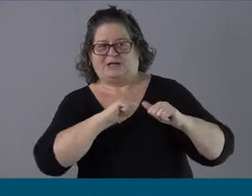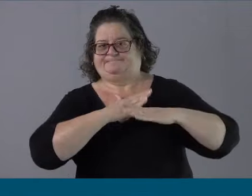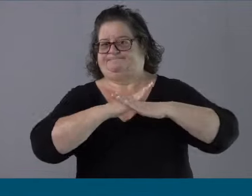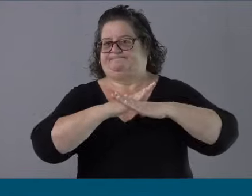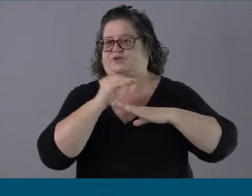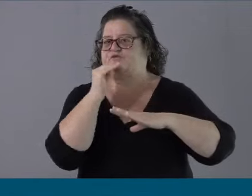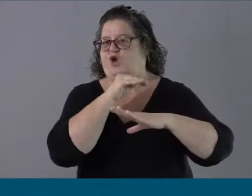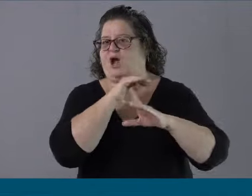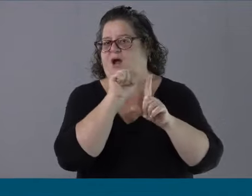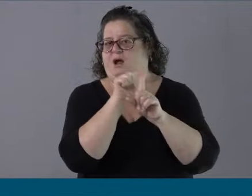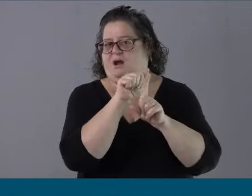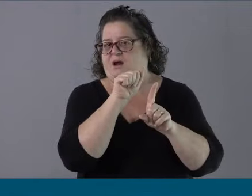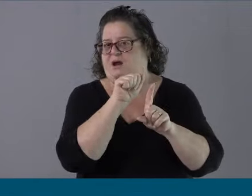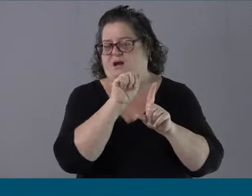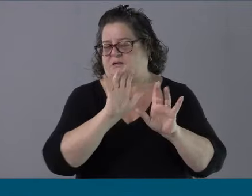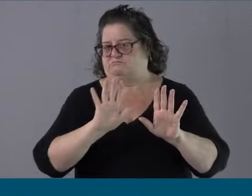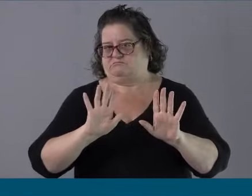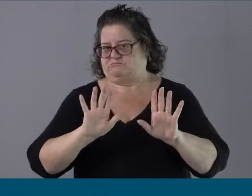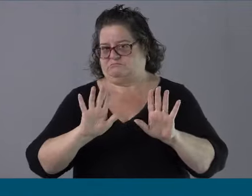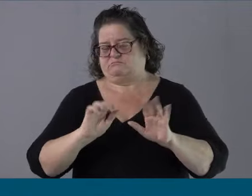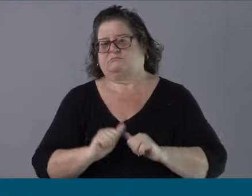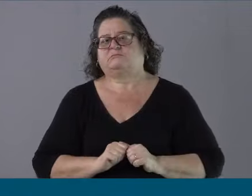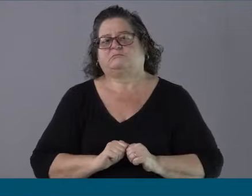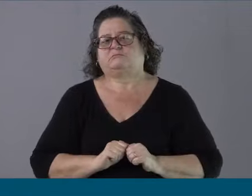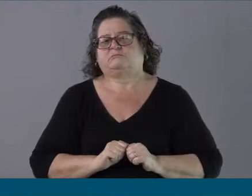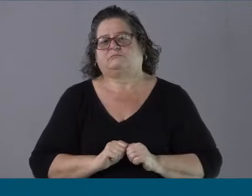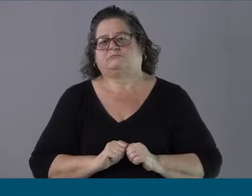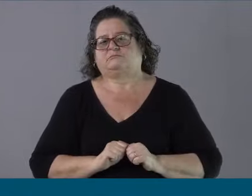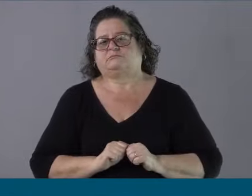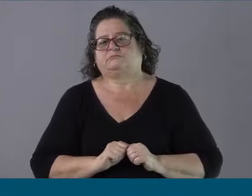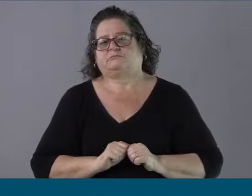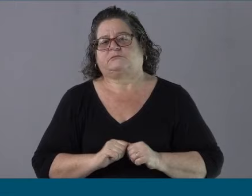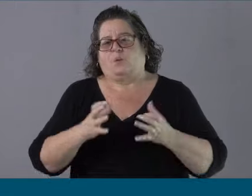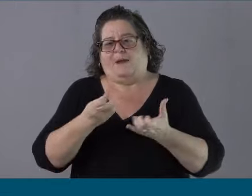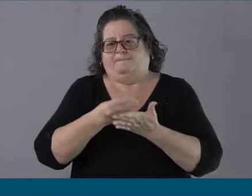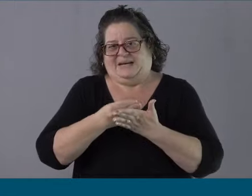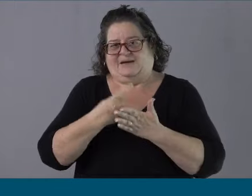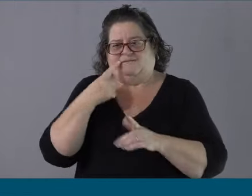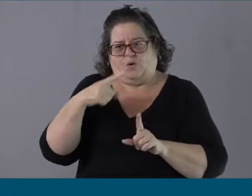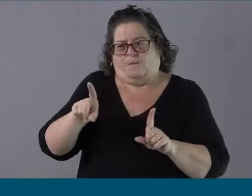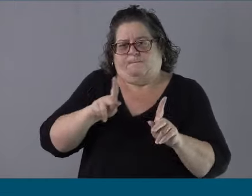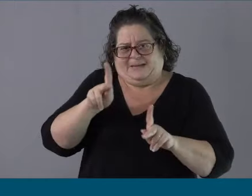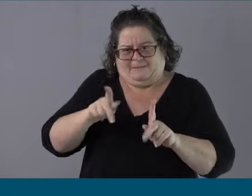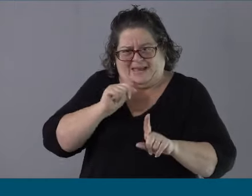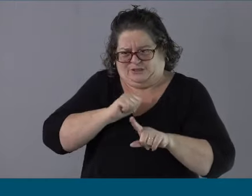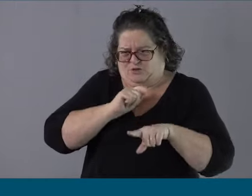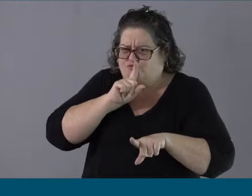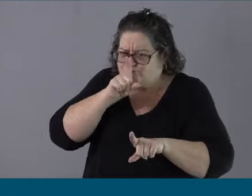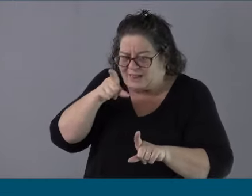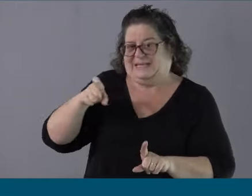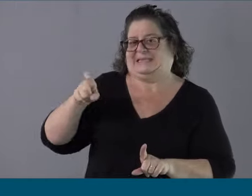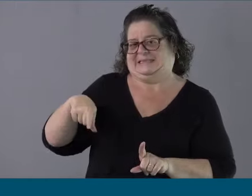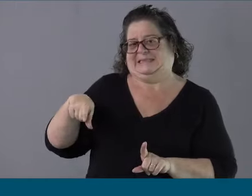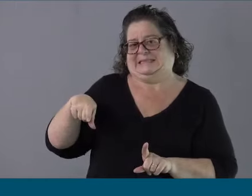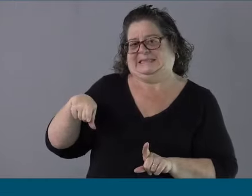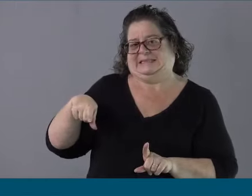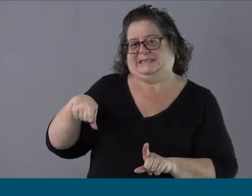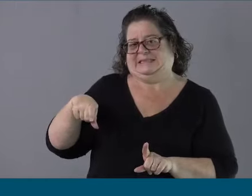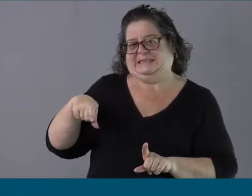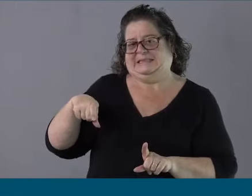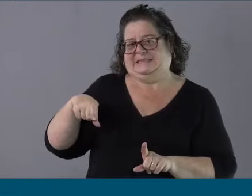preserved for the Arizonans that need them. And I realize it may have caused some inconvenience or slight